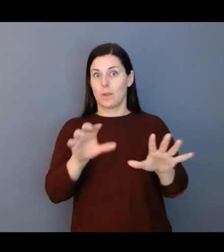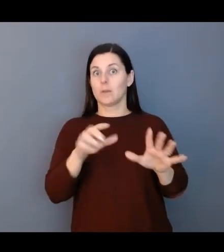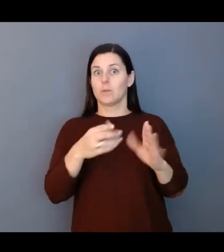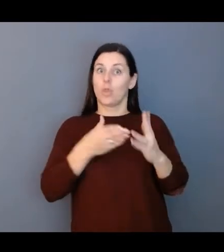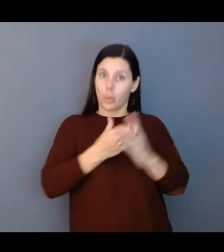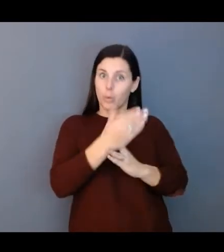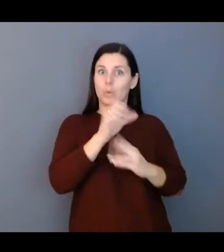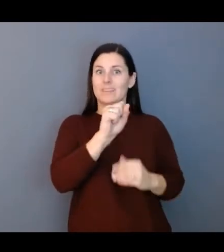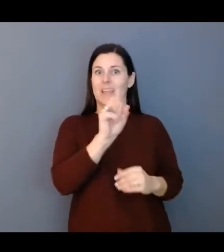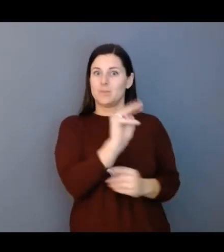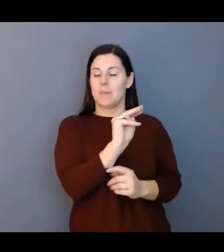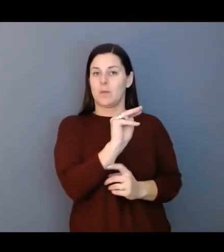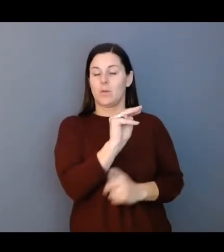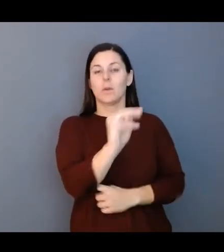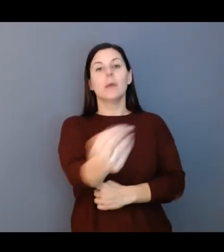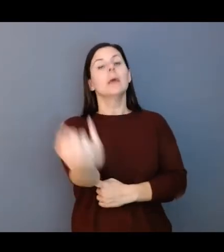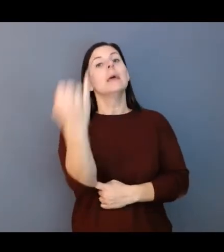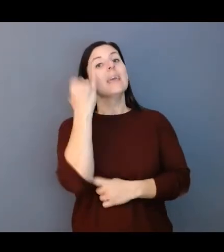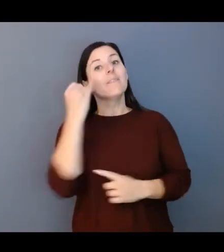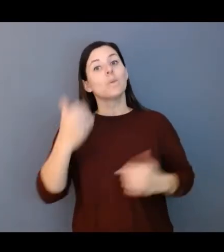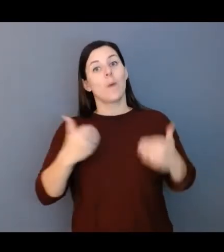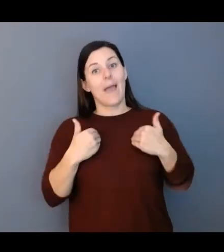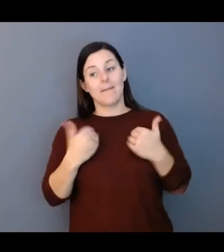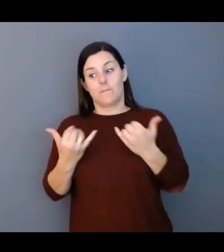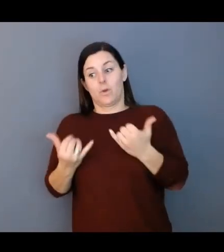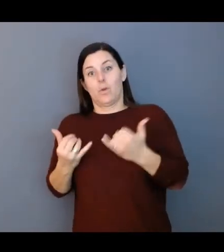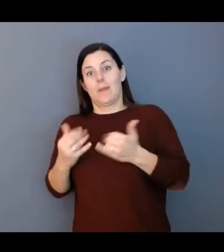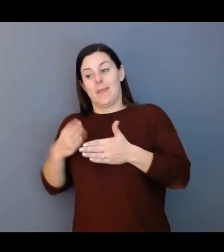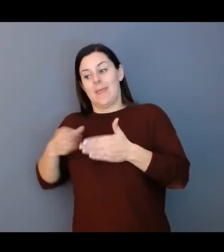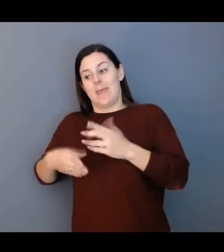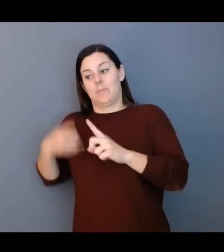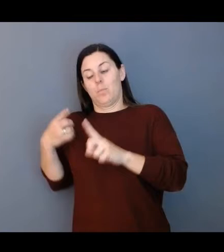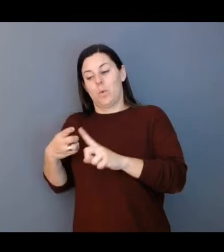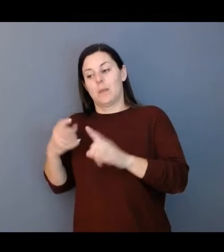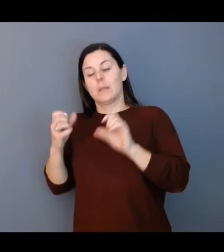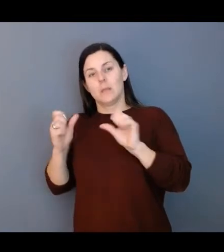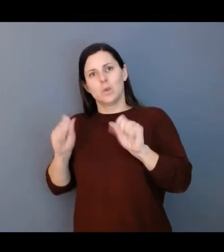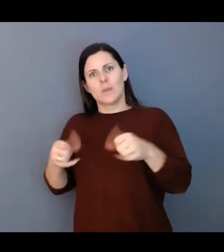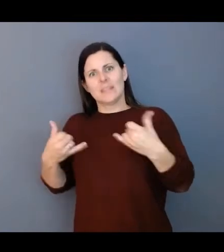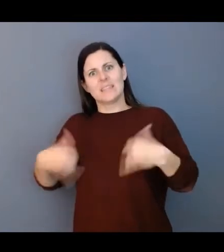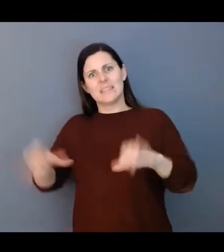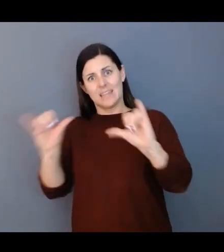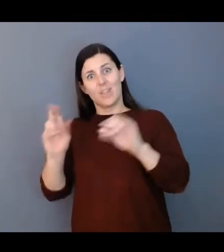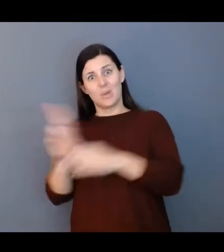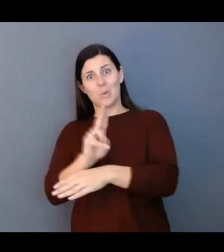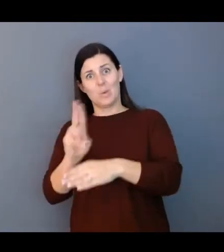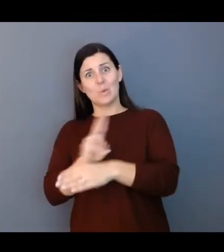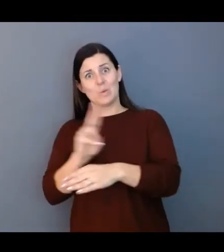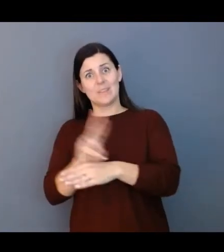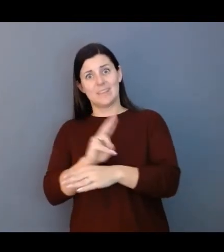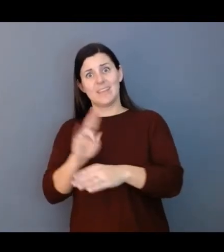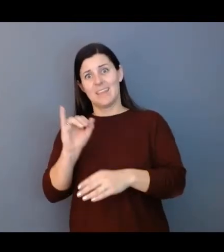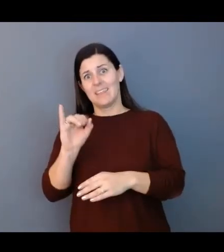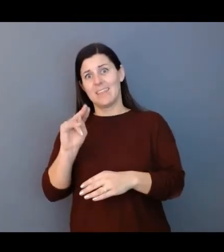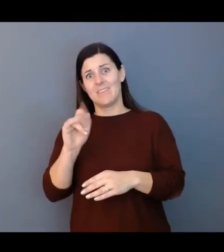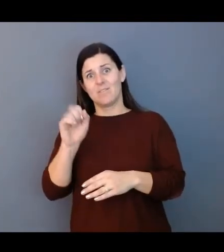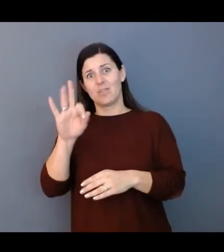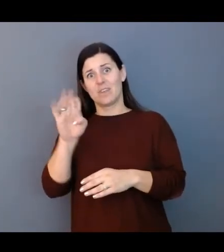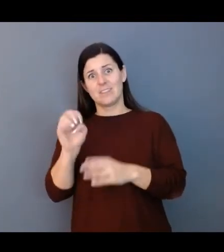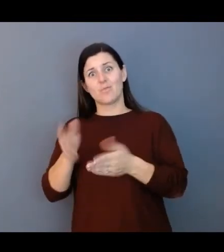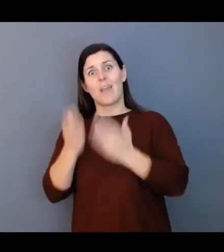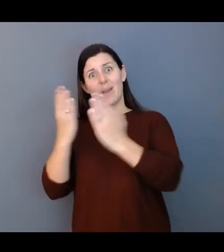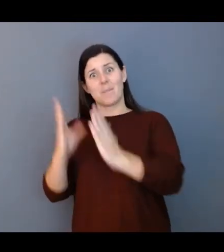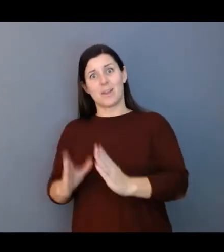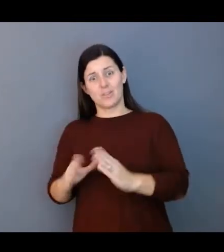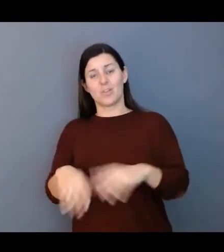you're deploying on SageMaker. And if you have an existing endpoint, you can still use Inference Recommender with